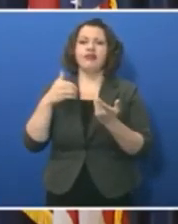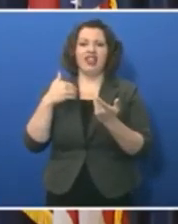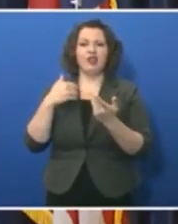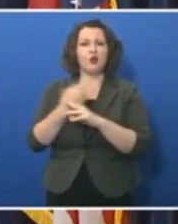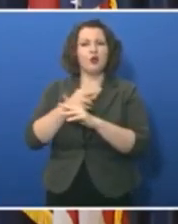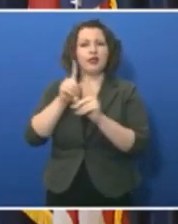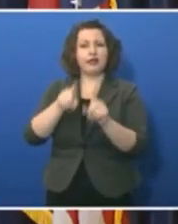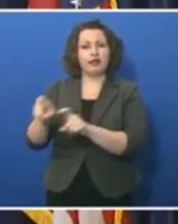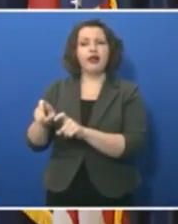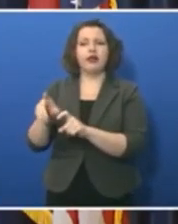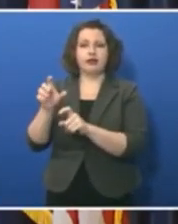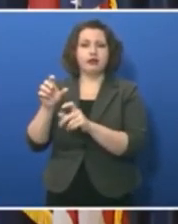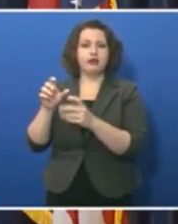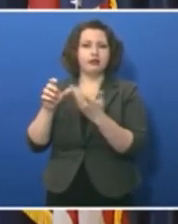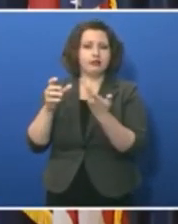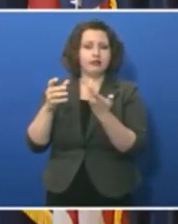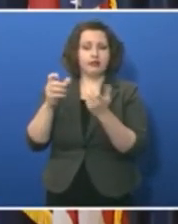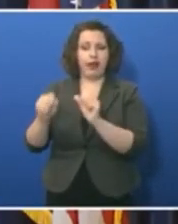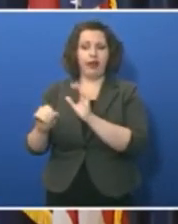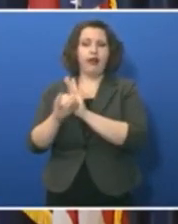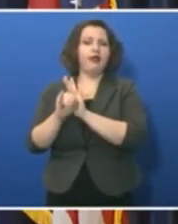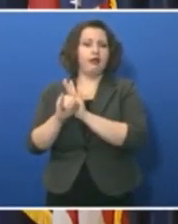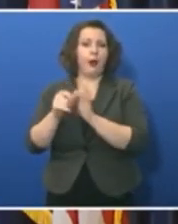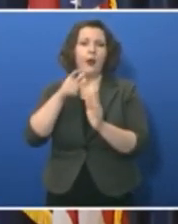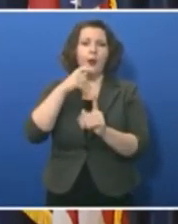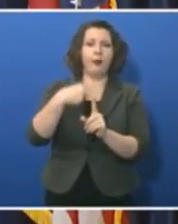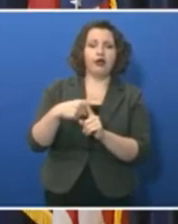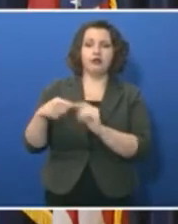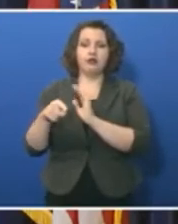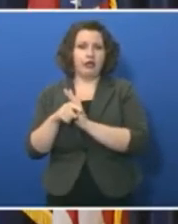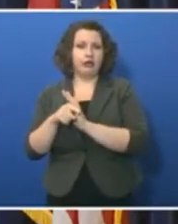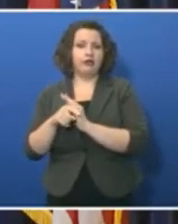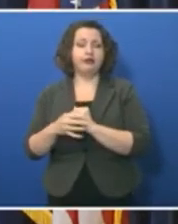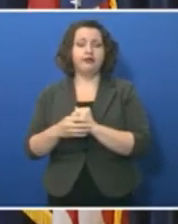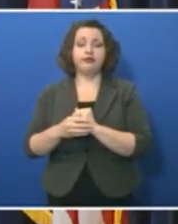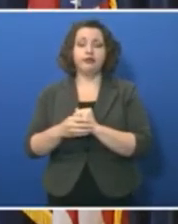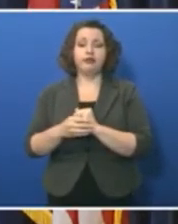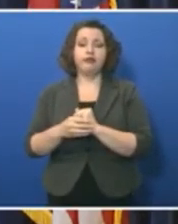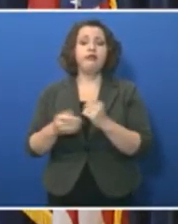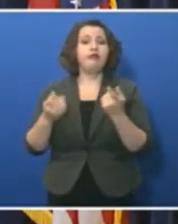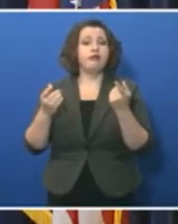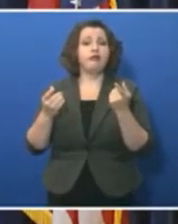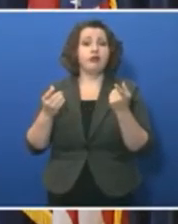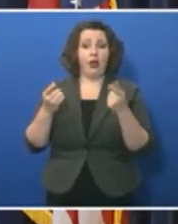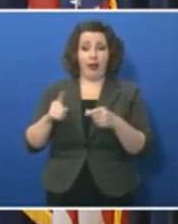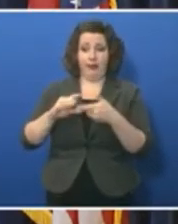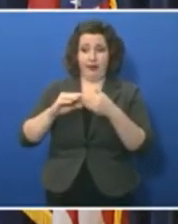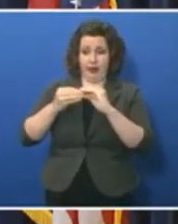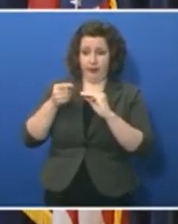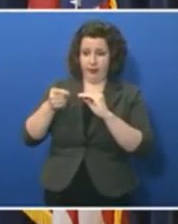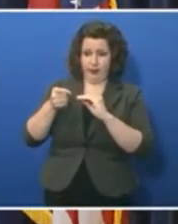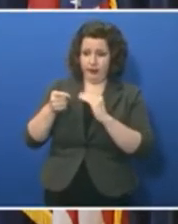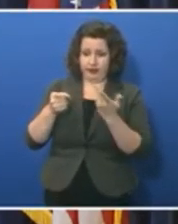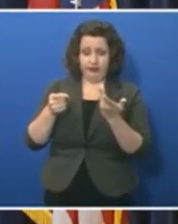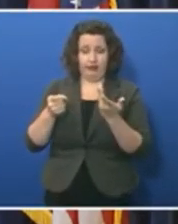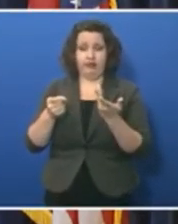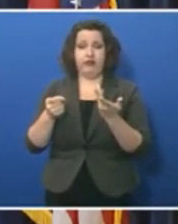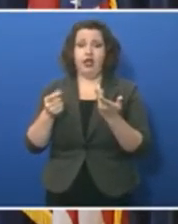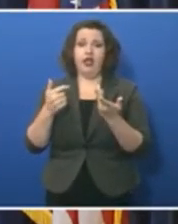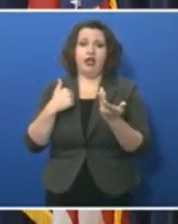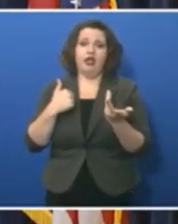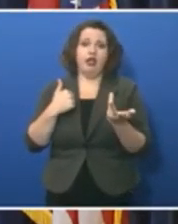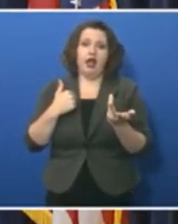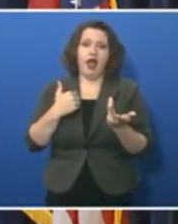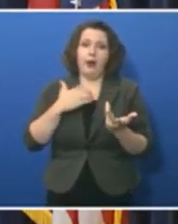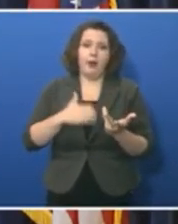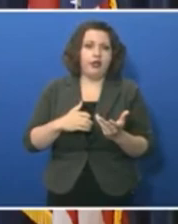to increase across the state in those areas. And so when you find those numbers, again, of course, I wish that nobody